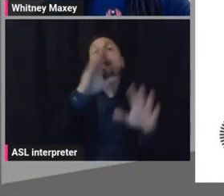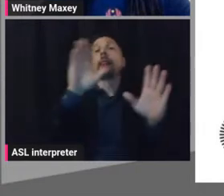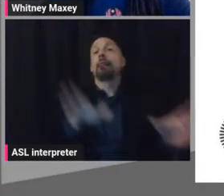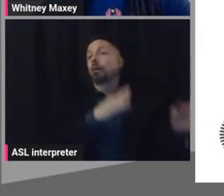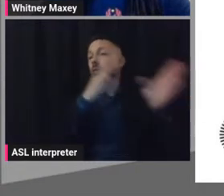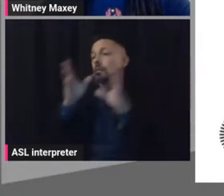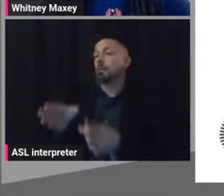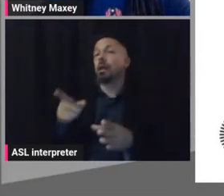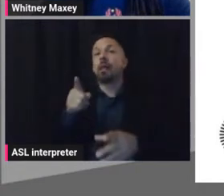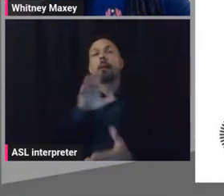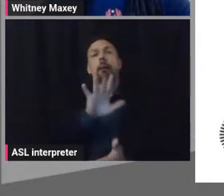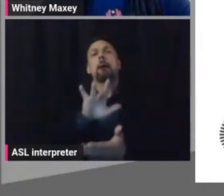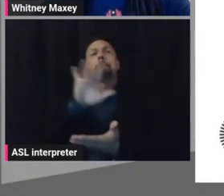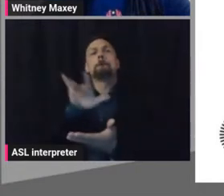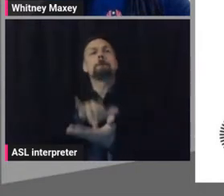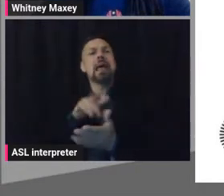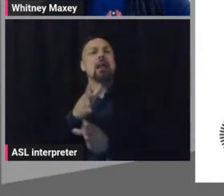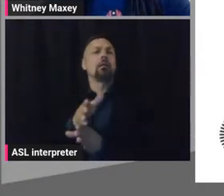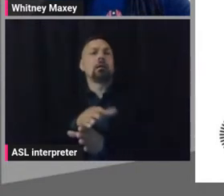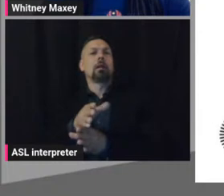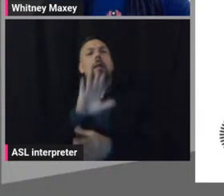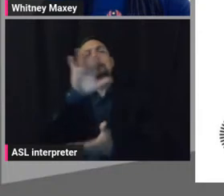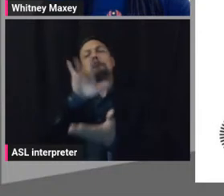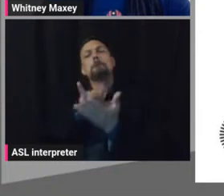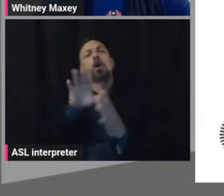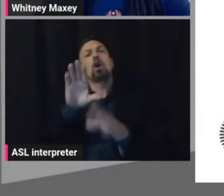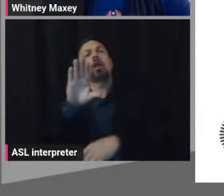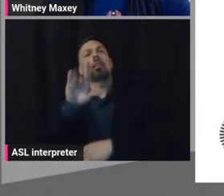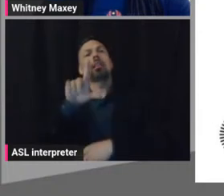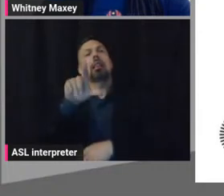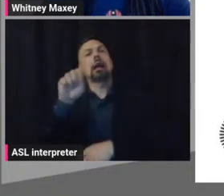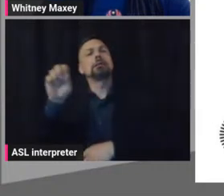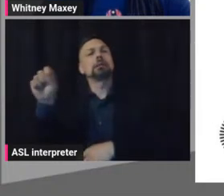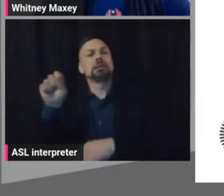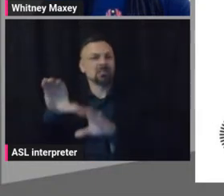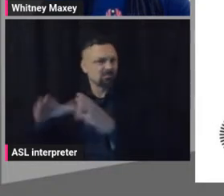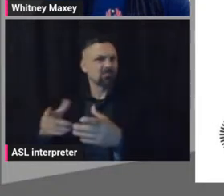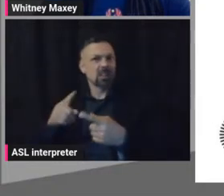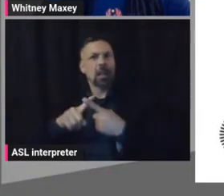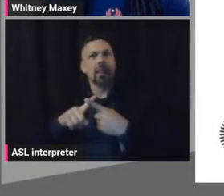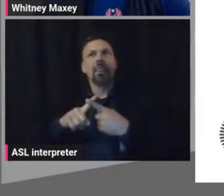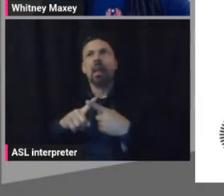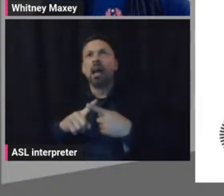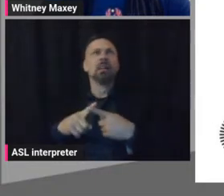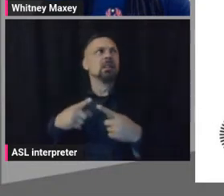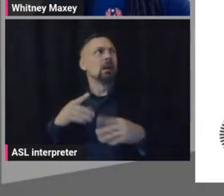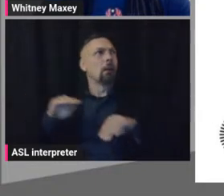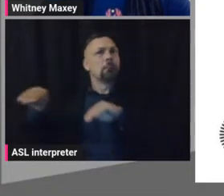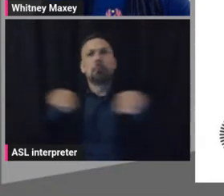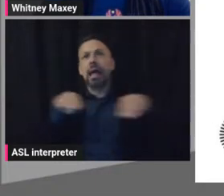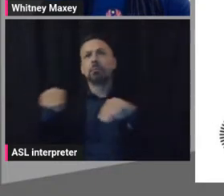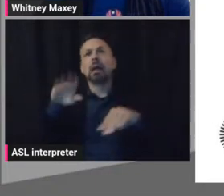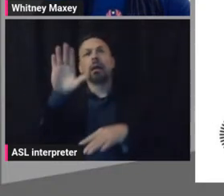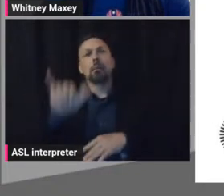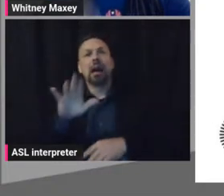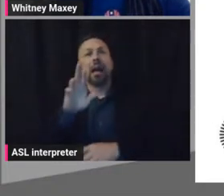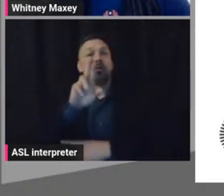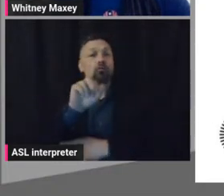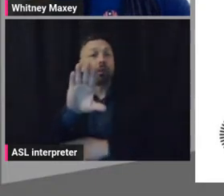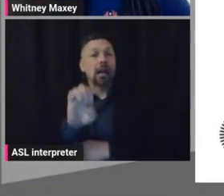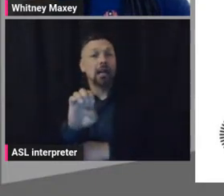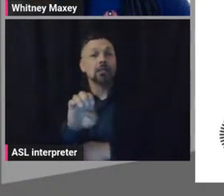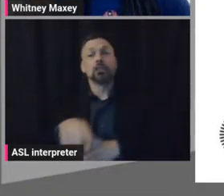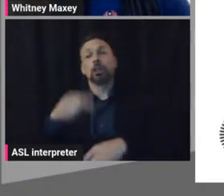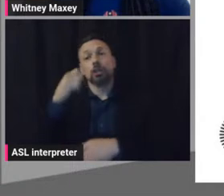middle strata and working class contingent that is animated by race, gender, and class